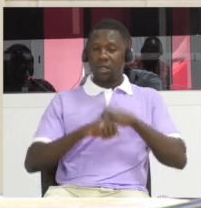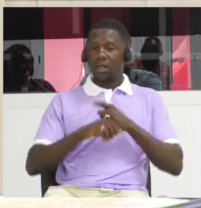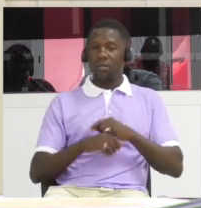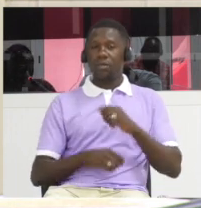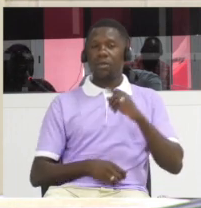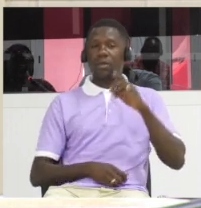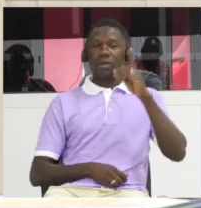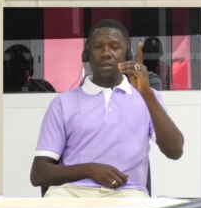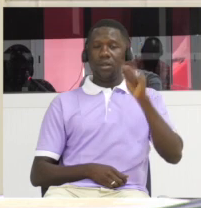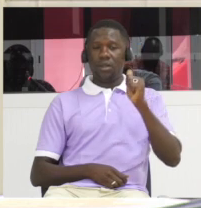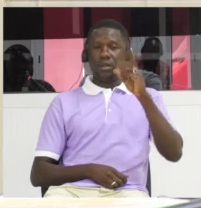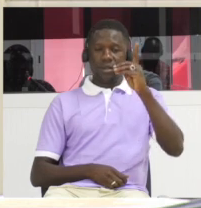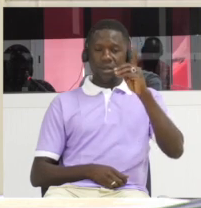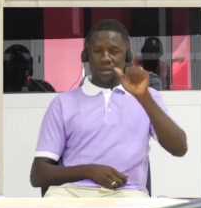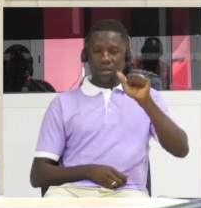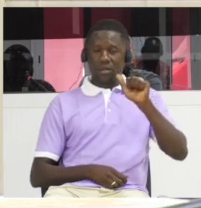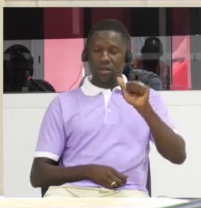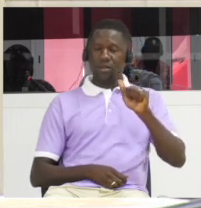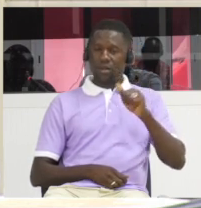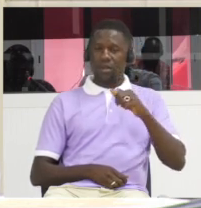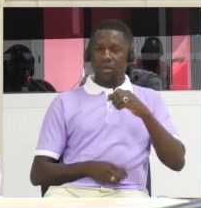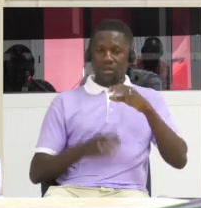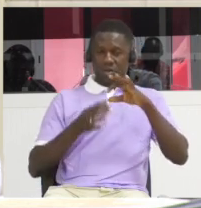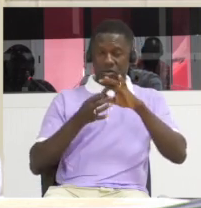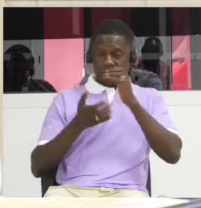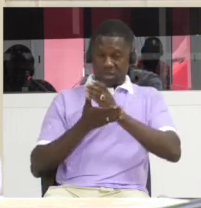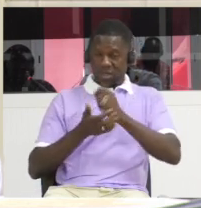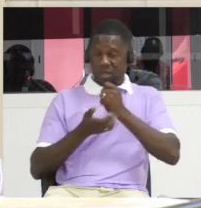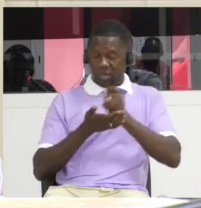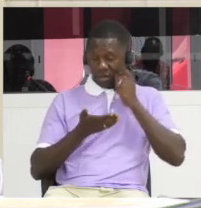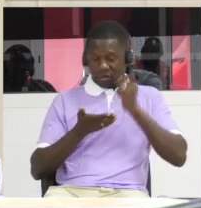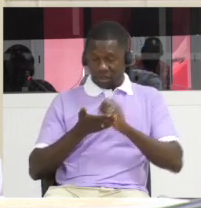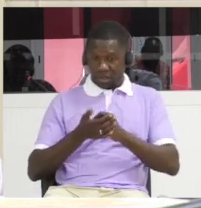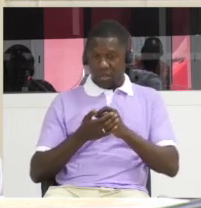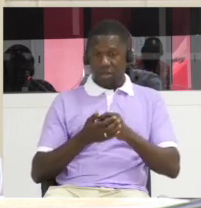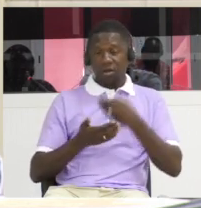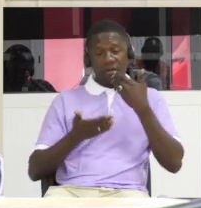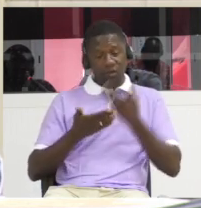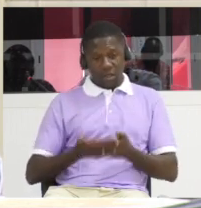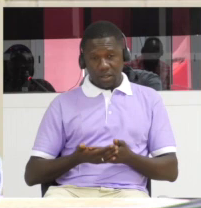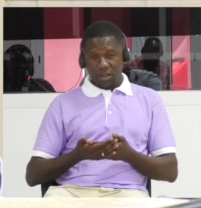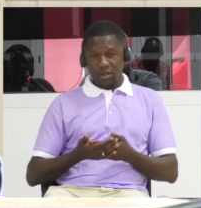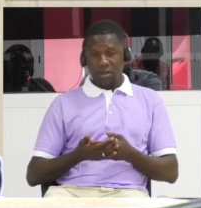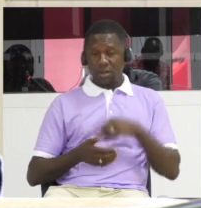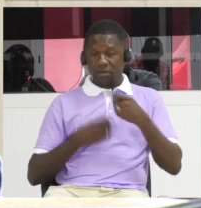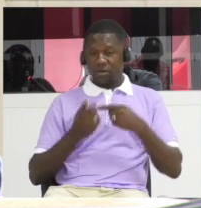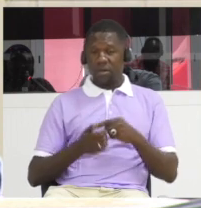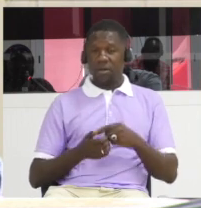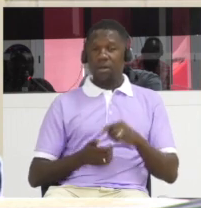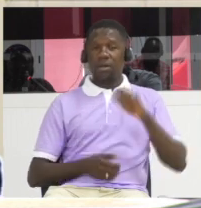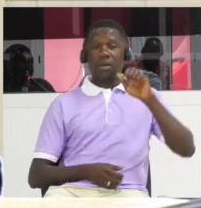His contract expired, and the Nigerians, Dada, General